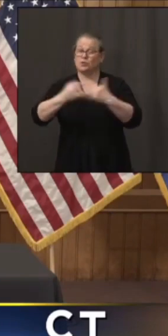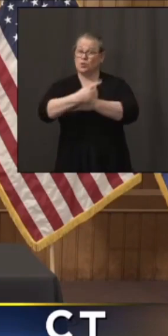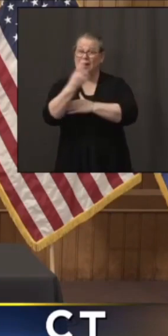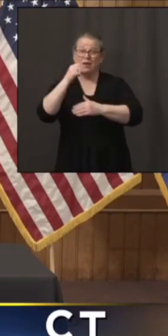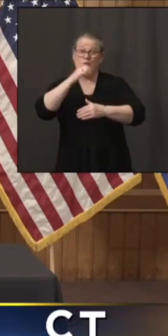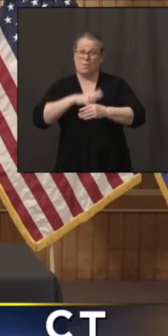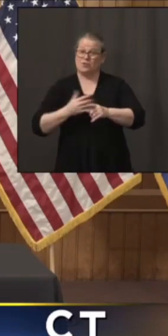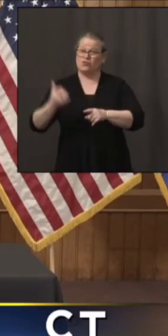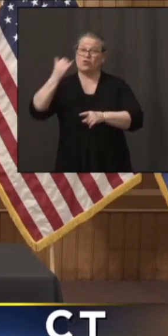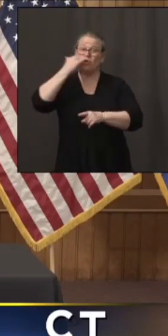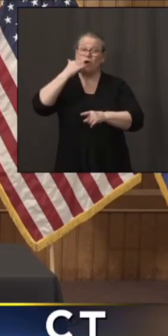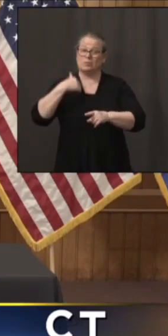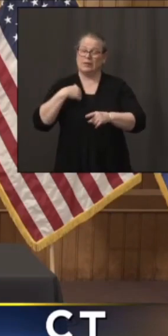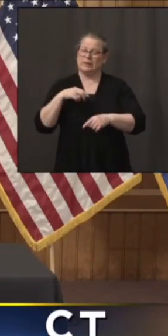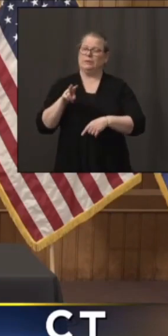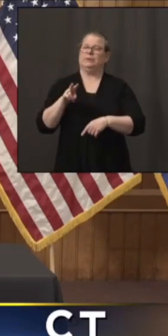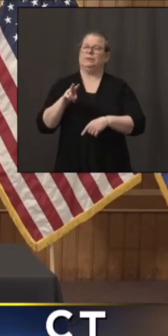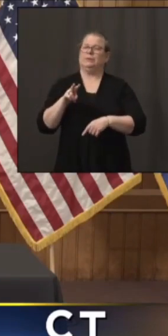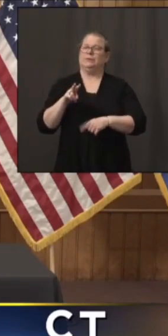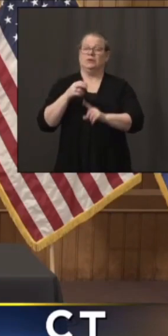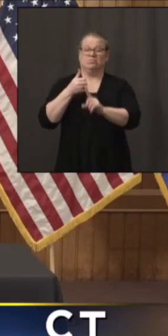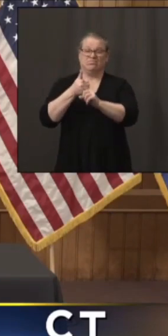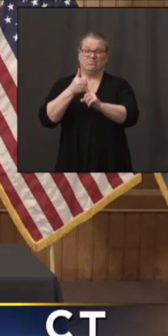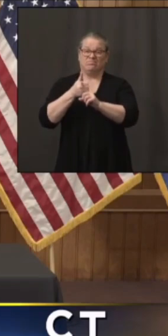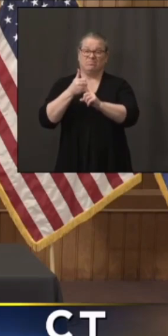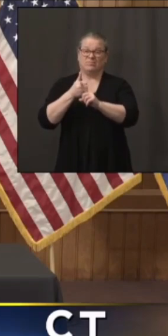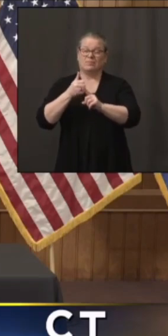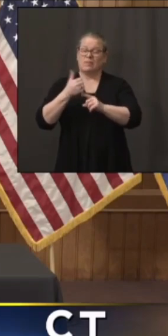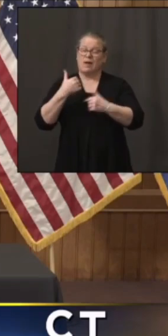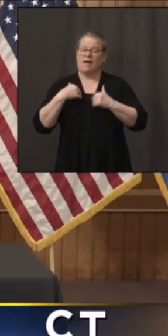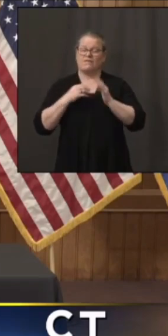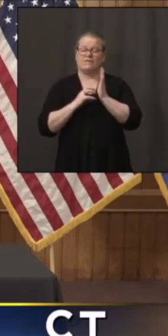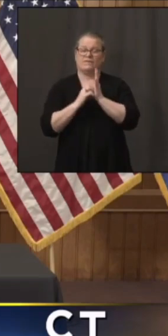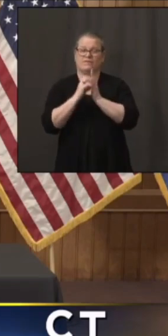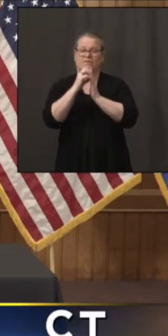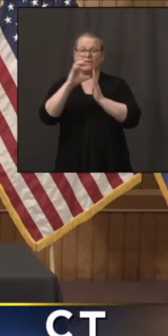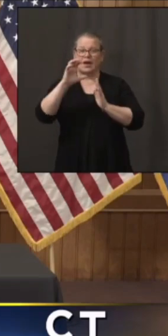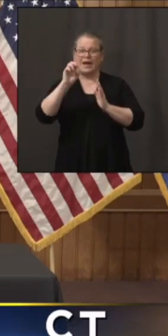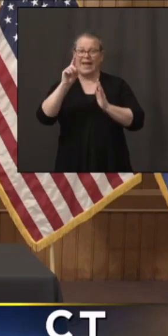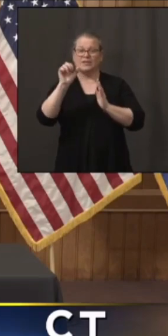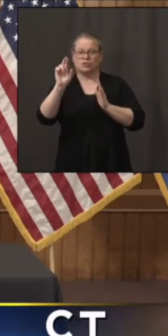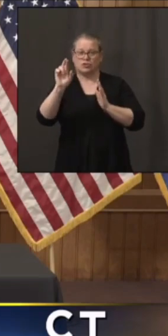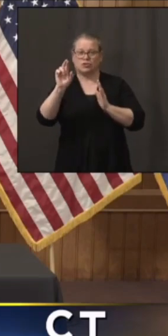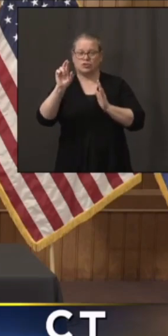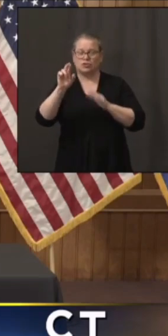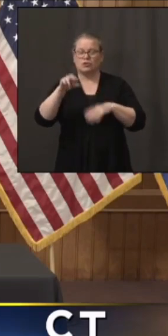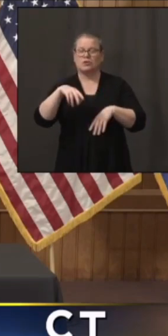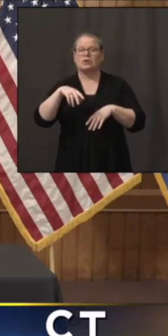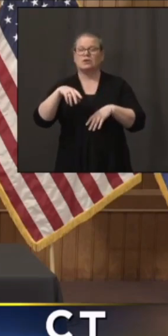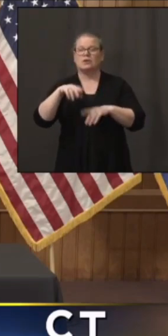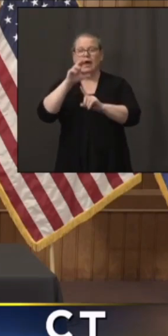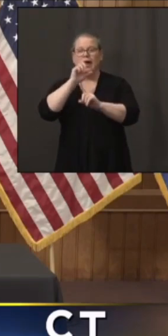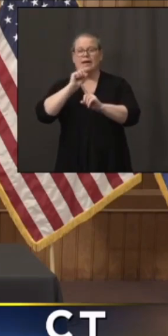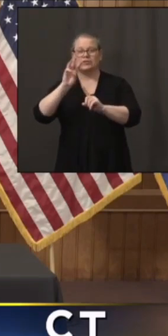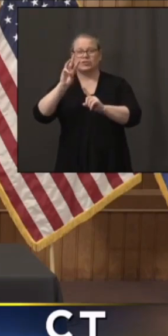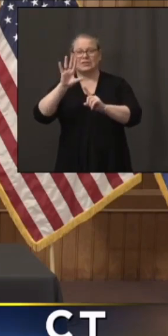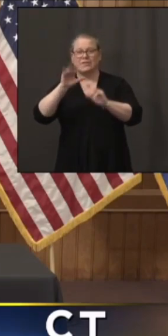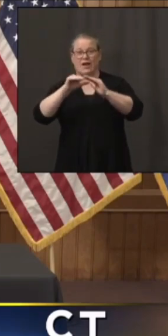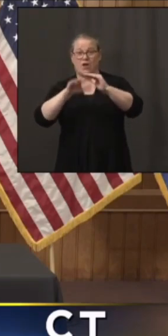who is terminally ill with cancer, but is under the age of